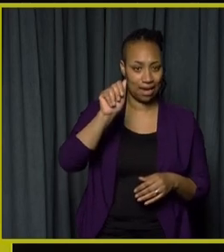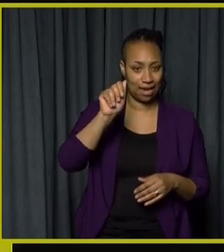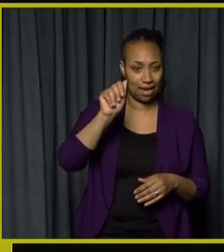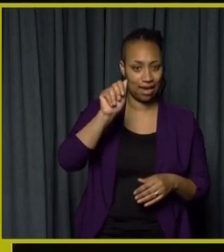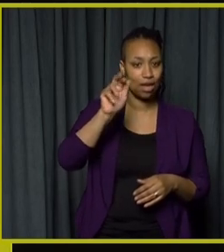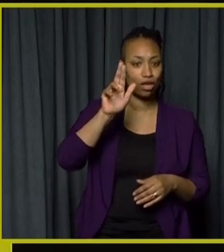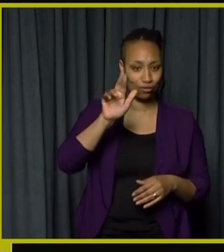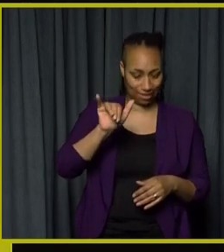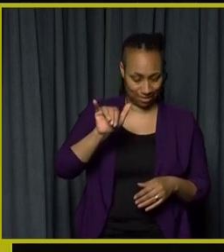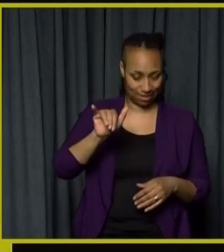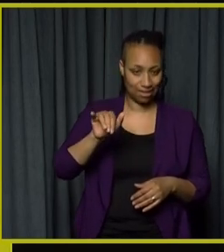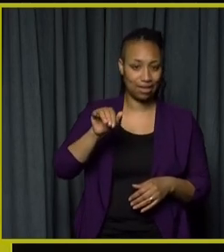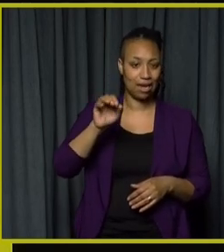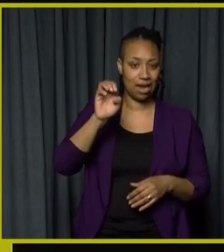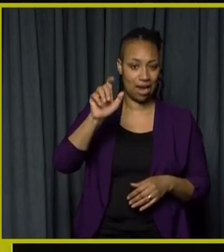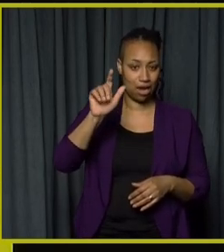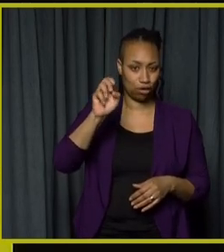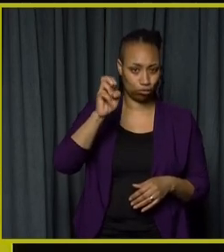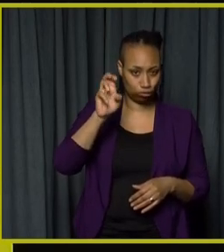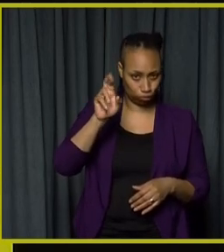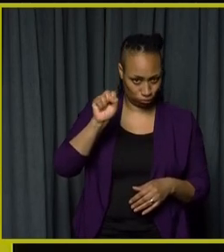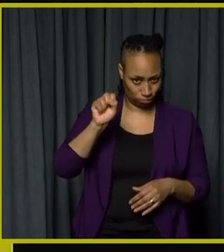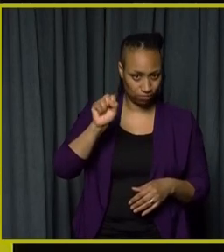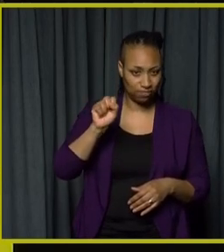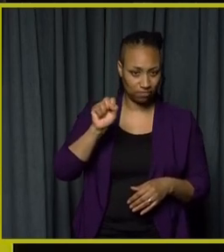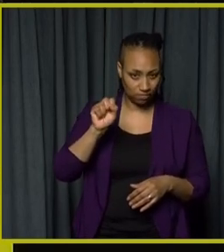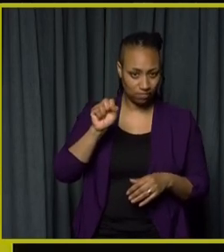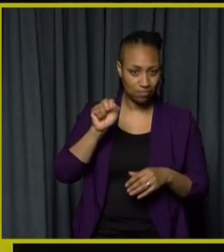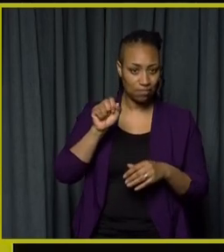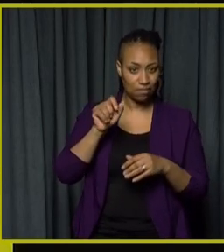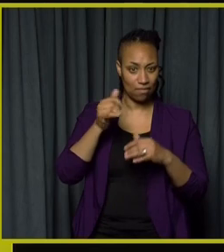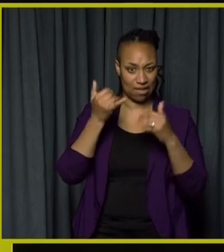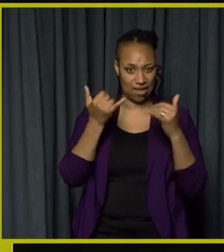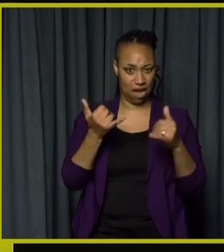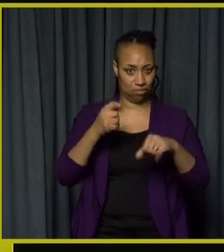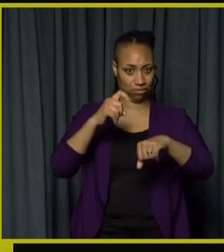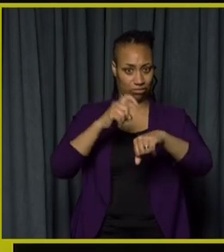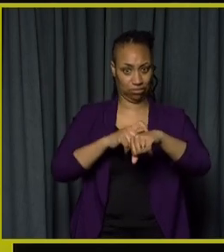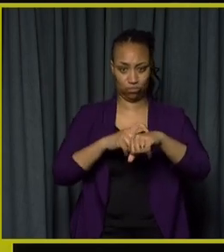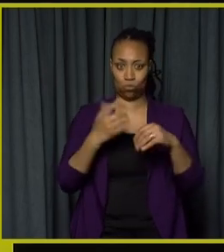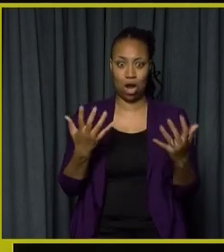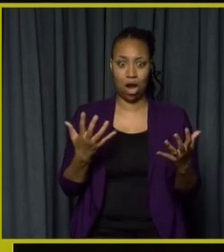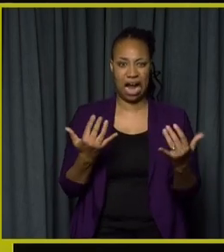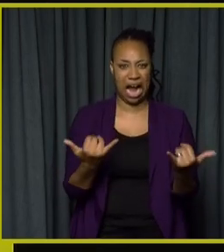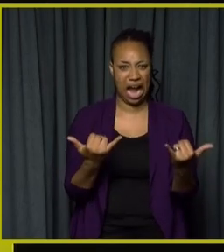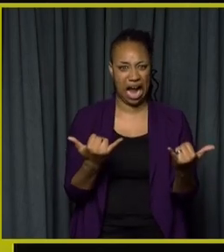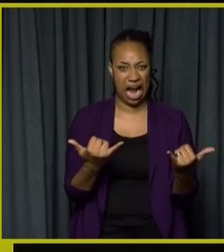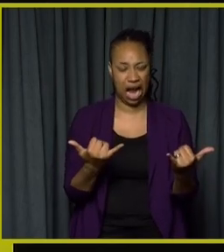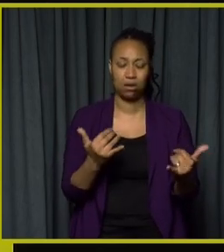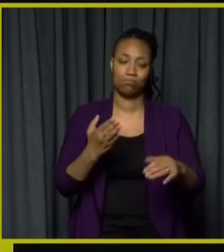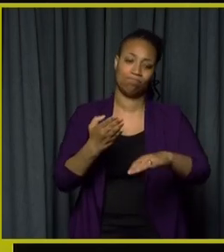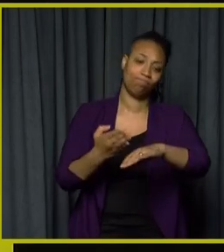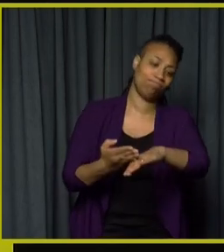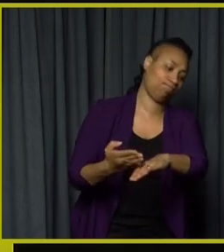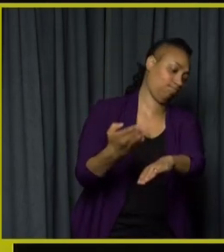It's time for transformation, reconstruction, and revival in America.